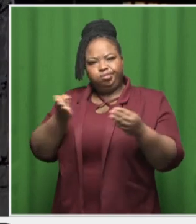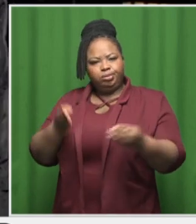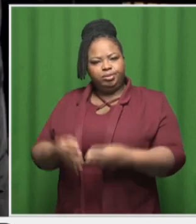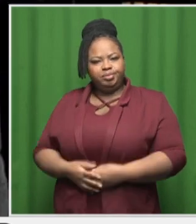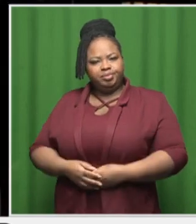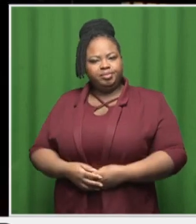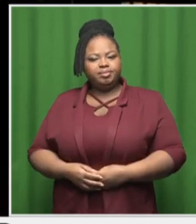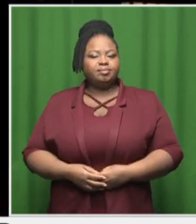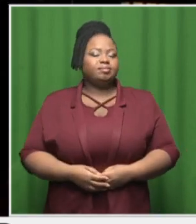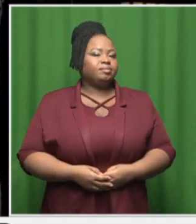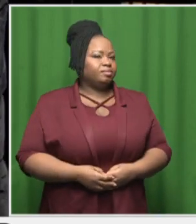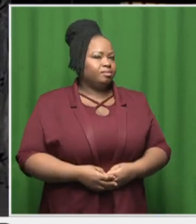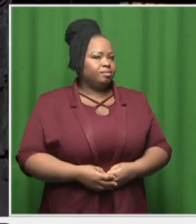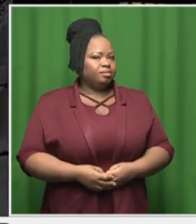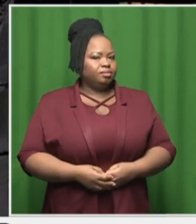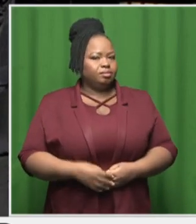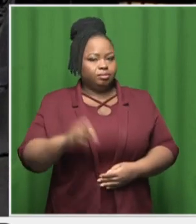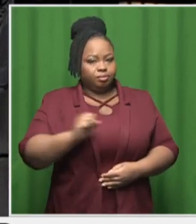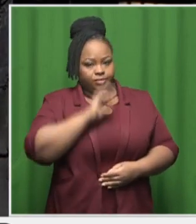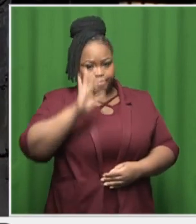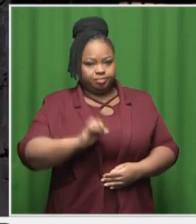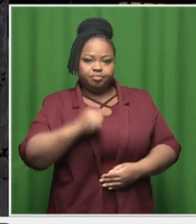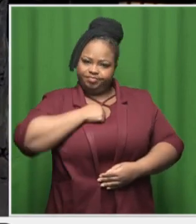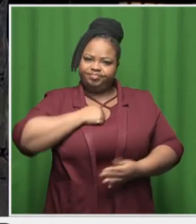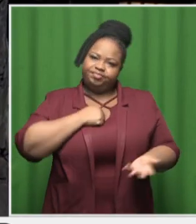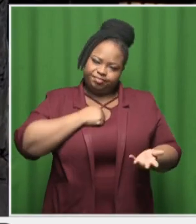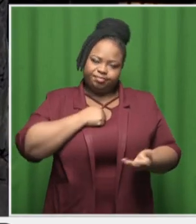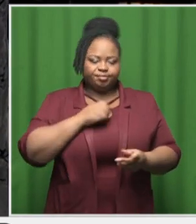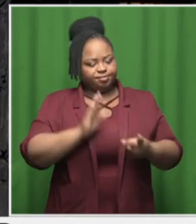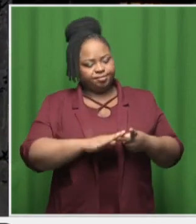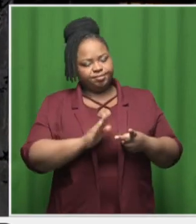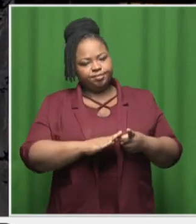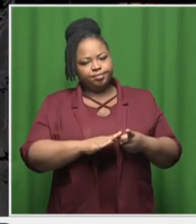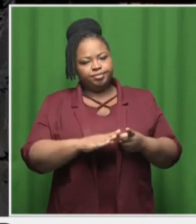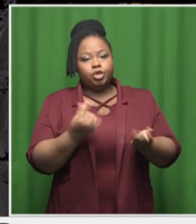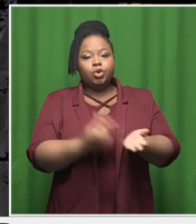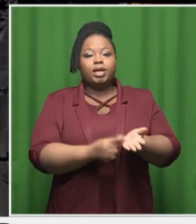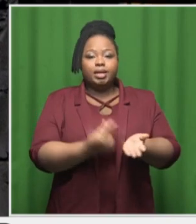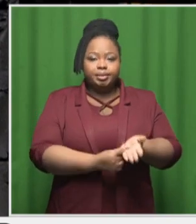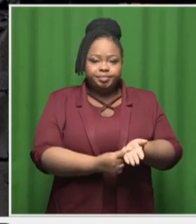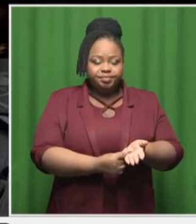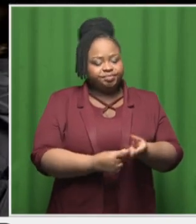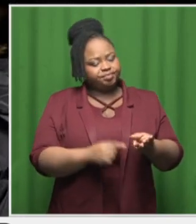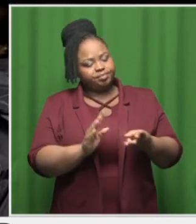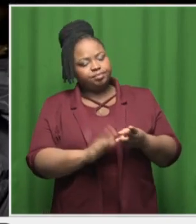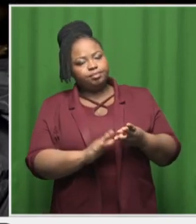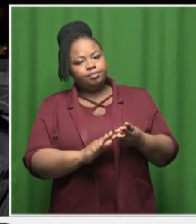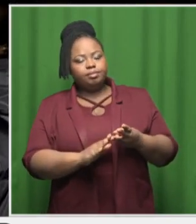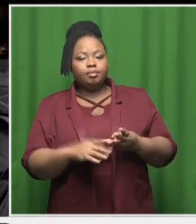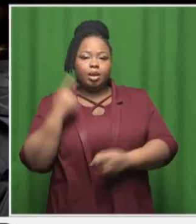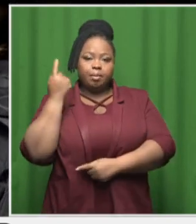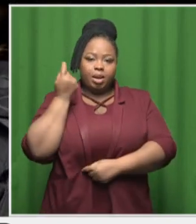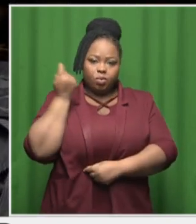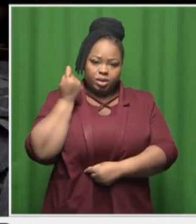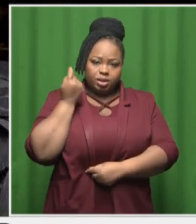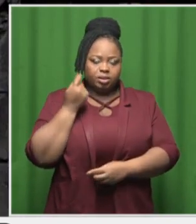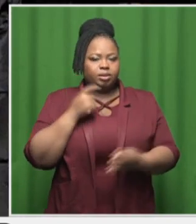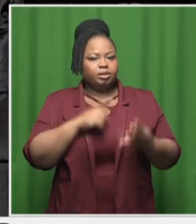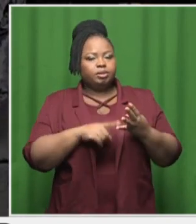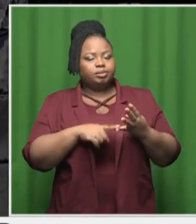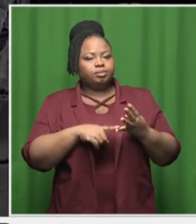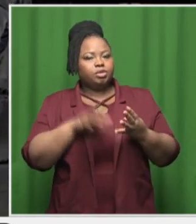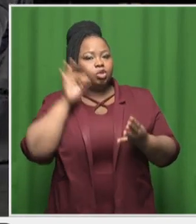competing? So we got South Africa, we've obviously. got us, we've got Uganda. All right. We've got Malawi. Tunisia?